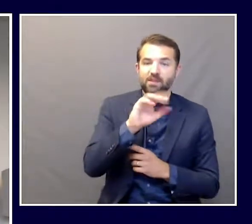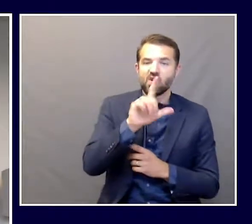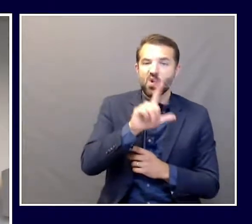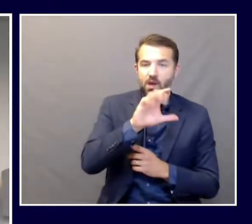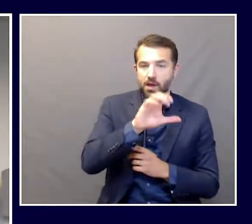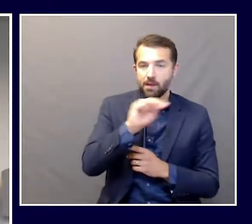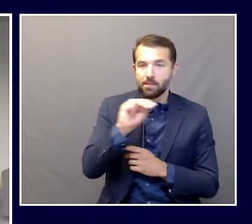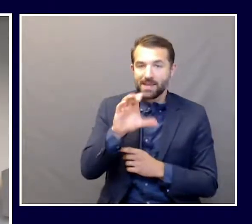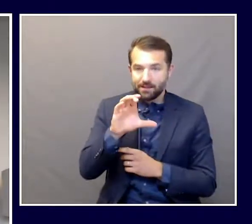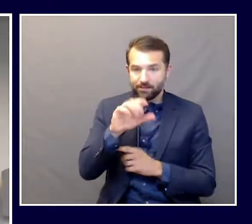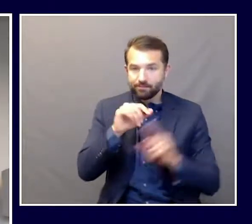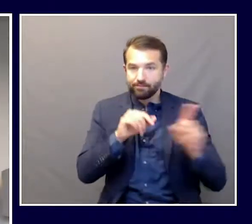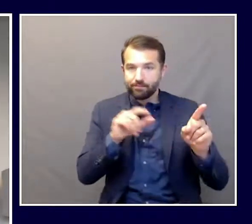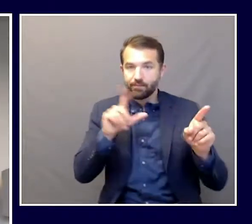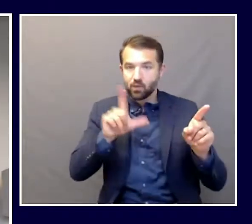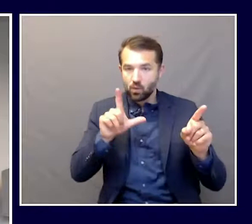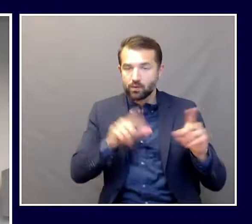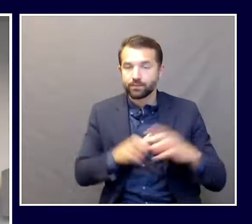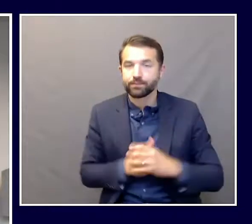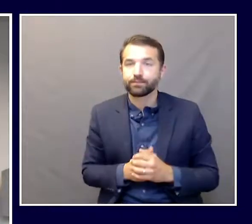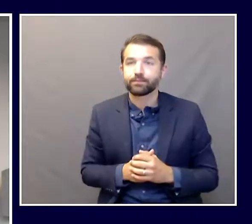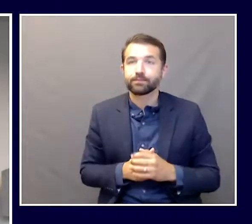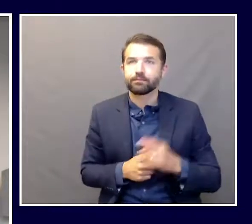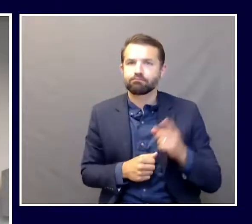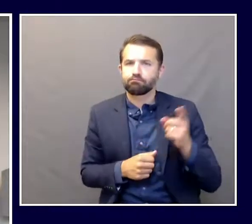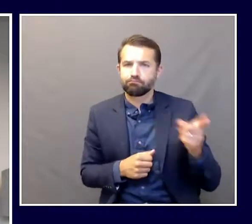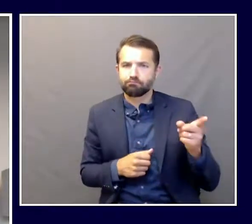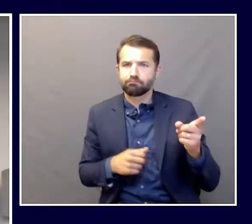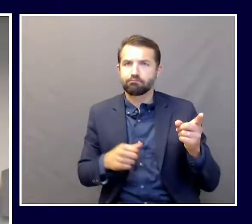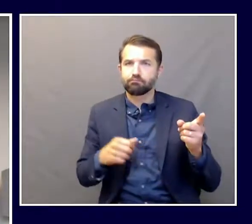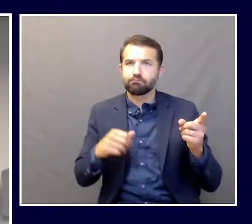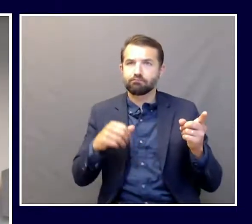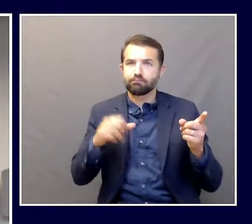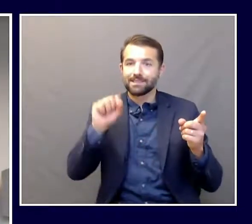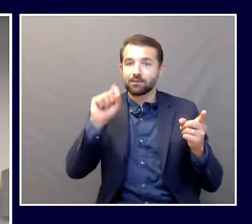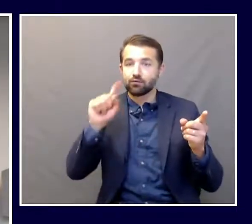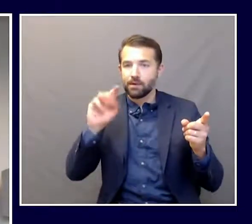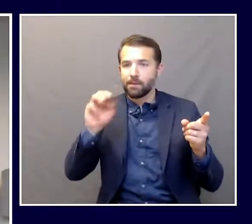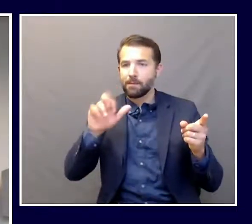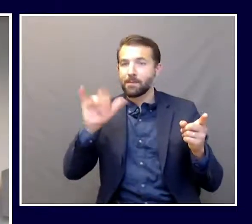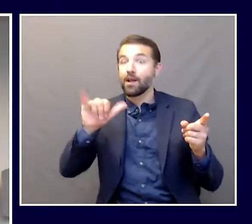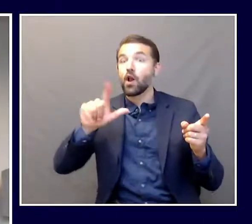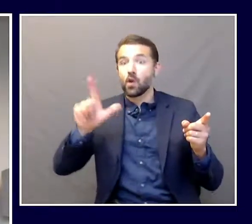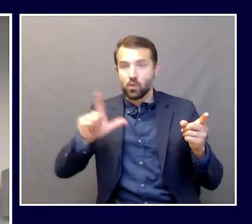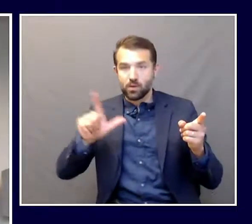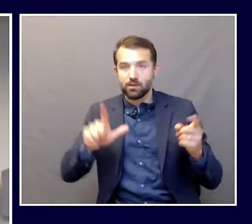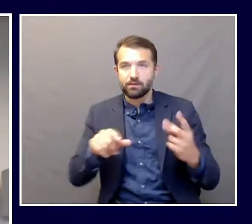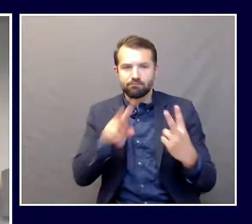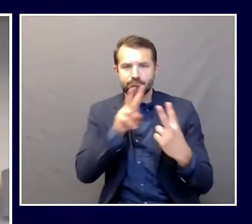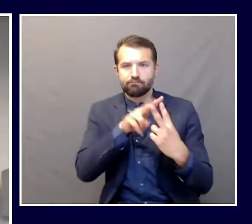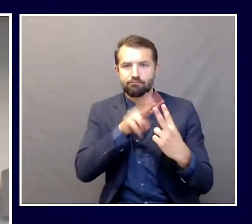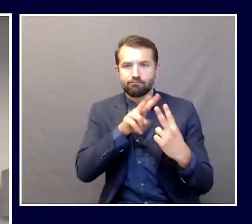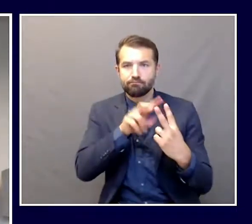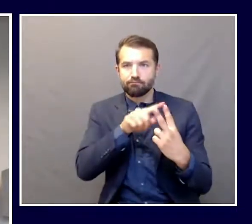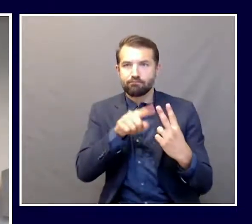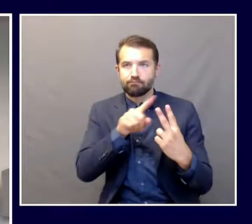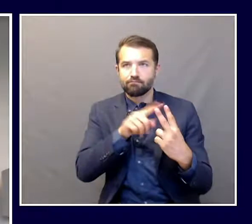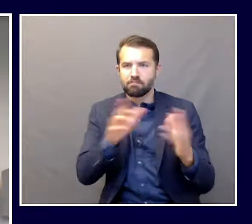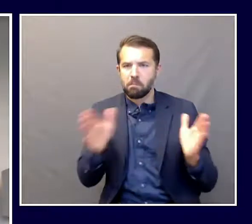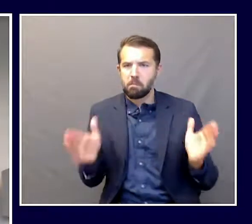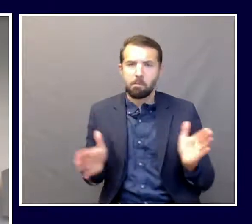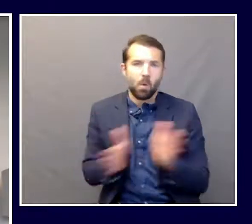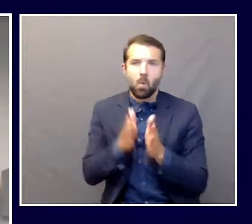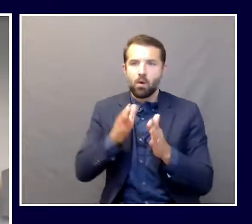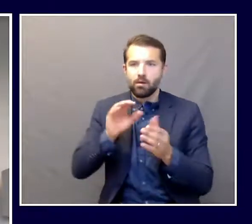workers vaccinated. And I'm wondering, we've talked a lot about Androscoggin County. What your take of that